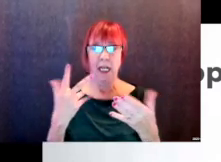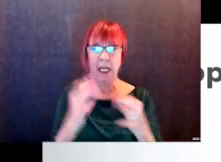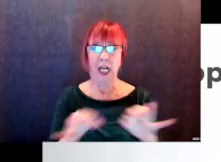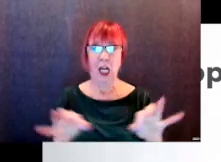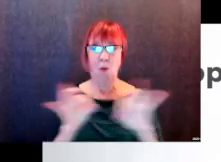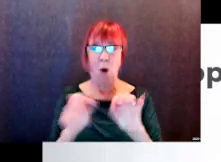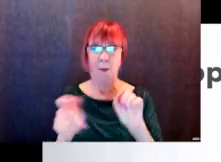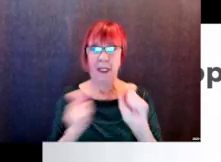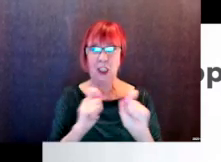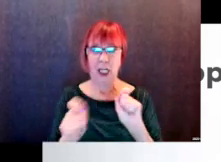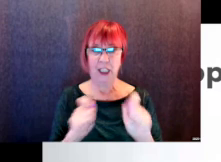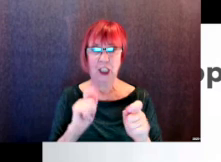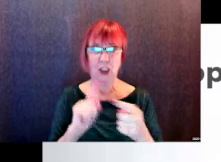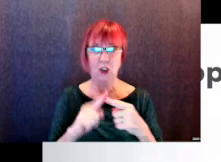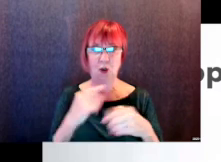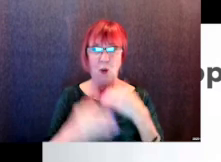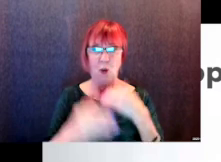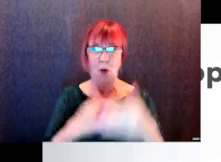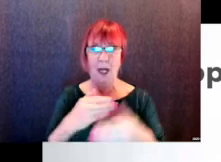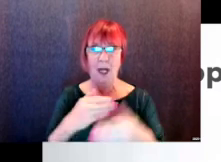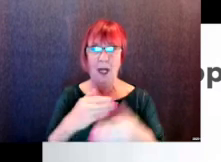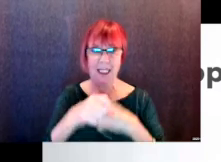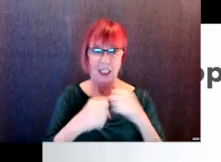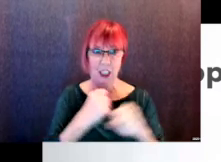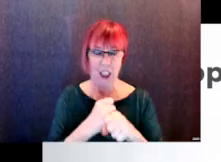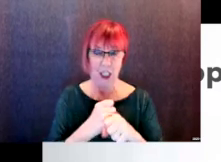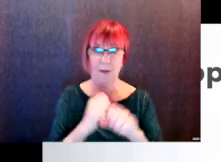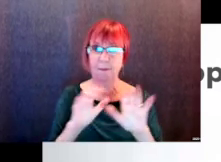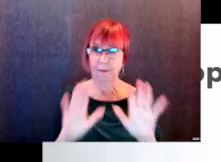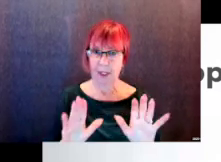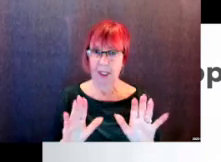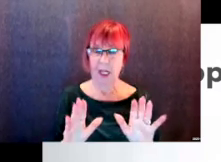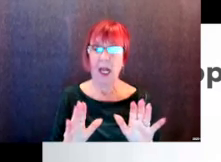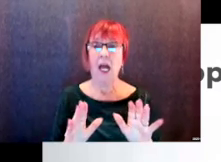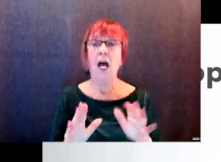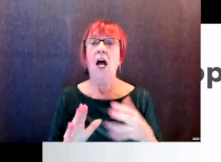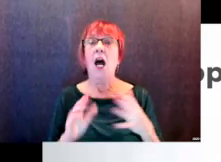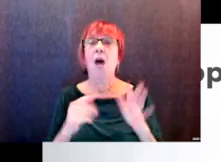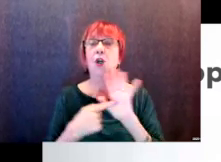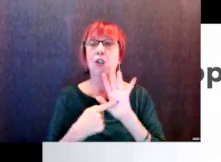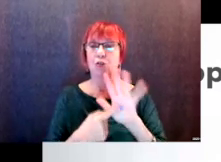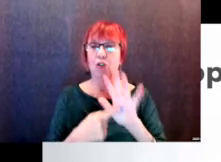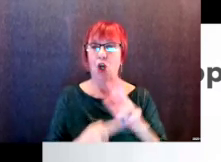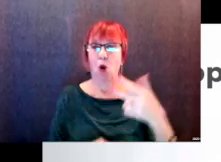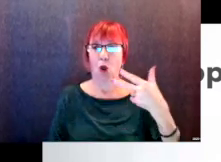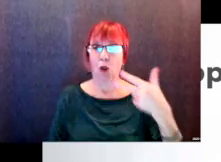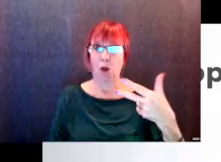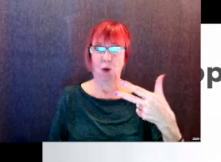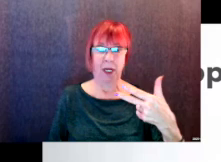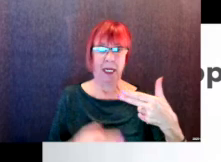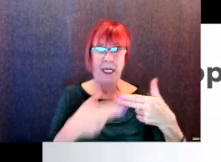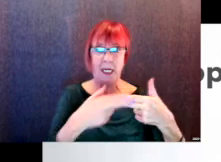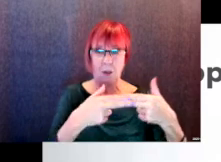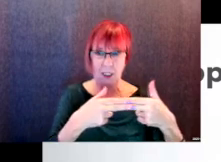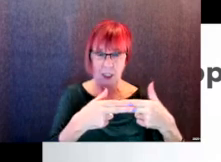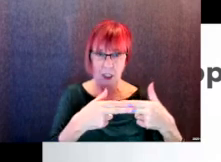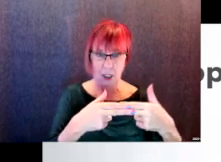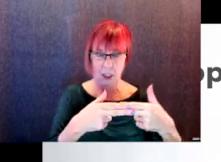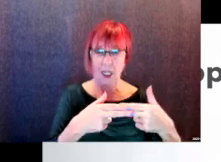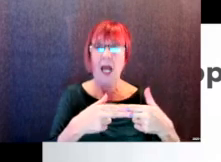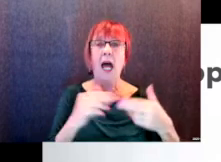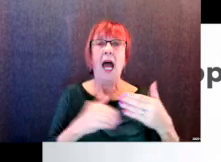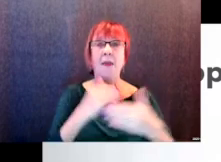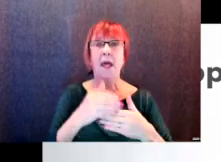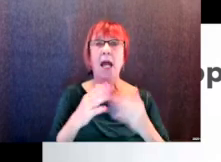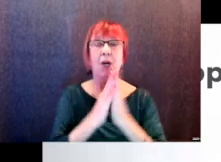we believe the draft plan is no longer needed or useful. Without it, you would still have many